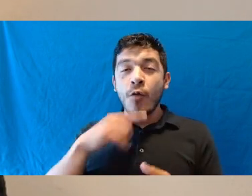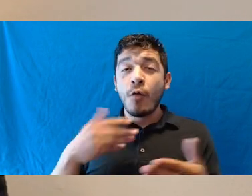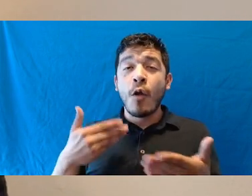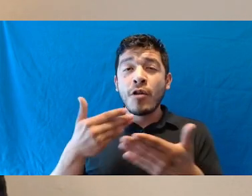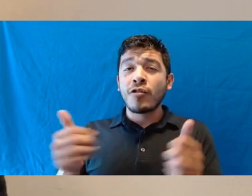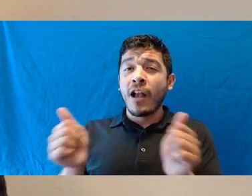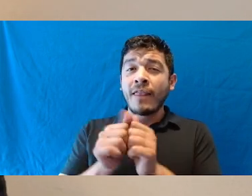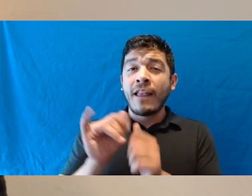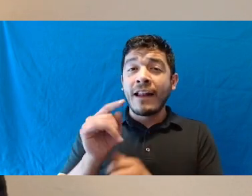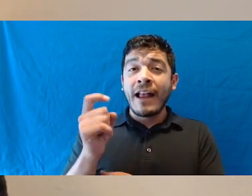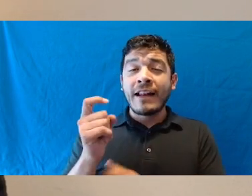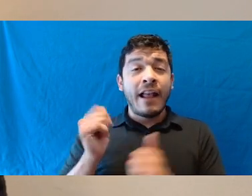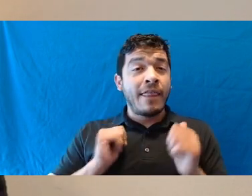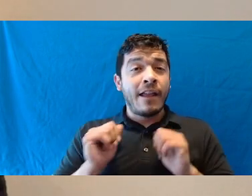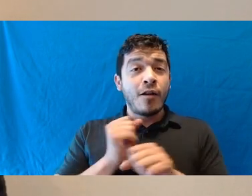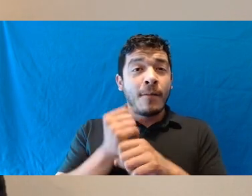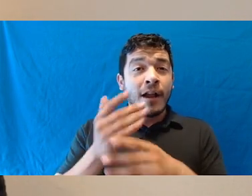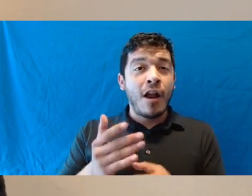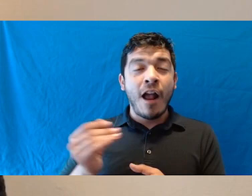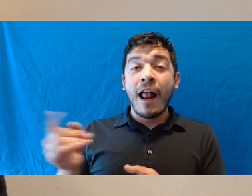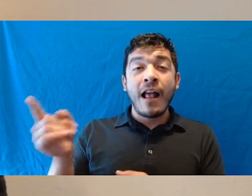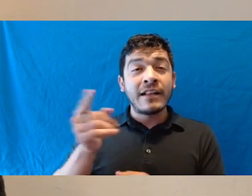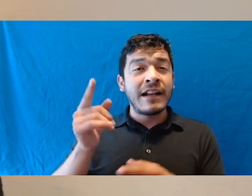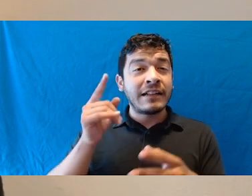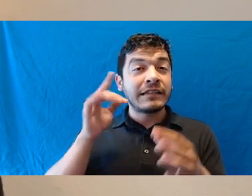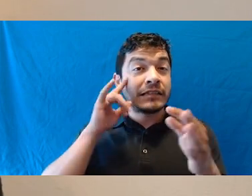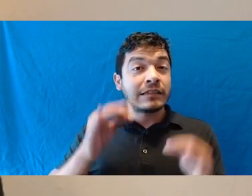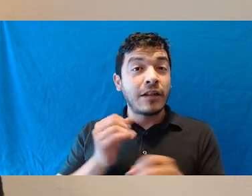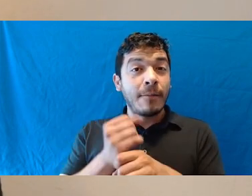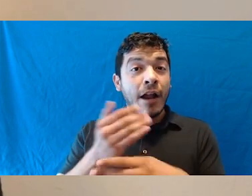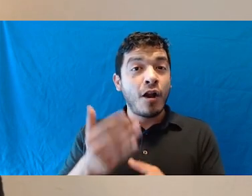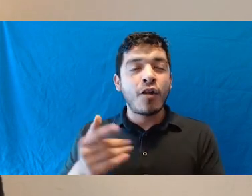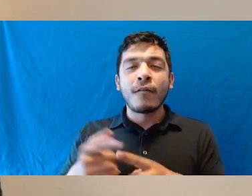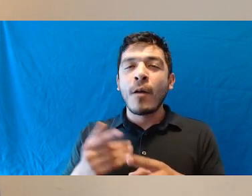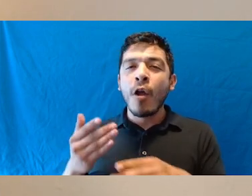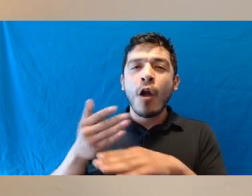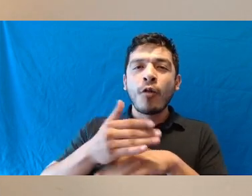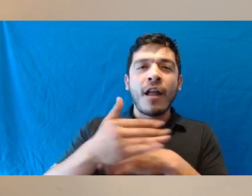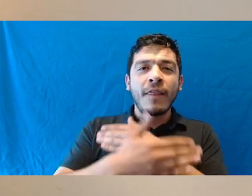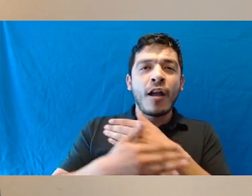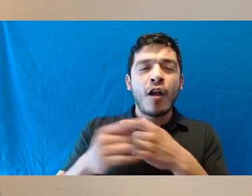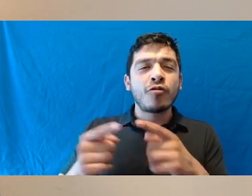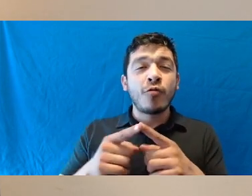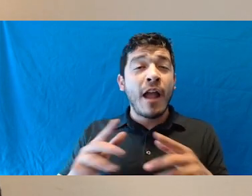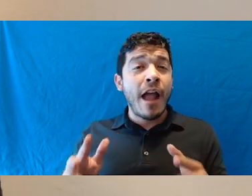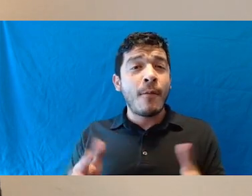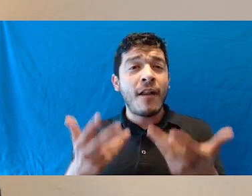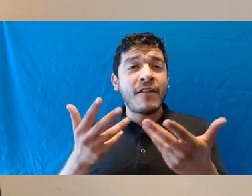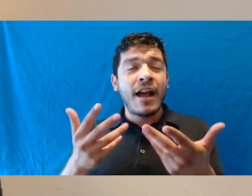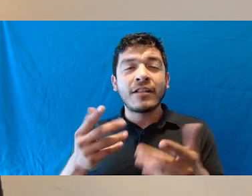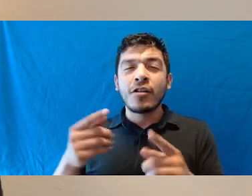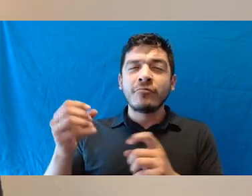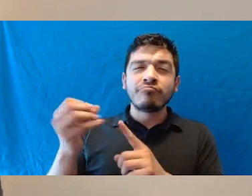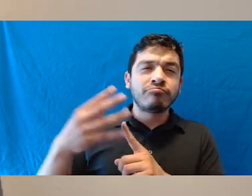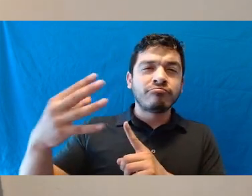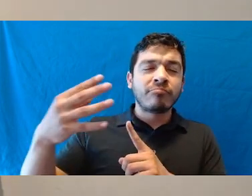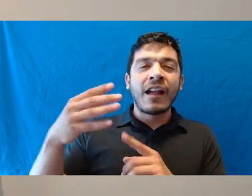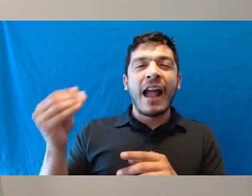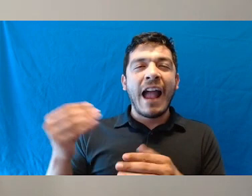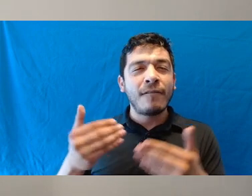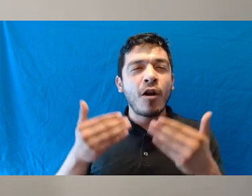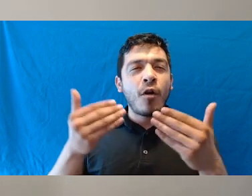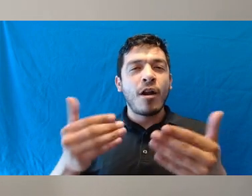theater decision makers from across the nation to amplify, illuminate, and forward Latinx musical theater.